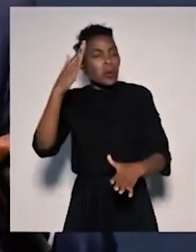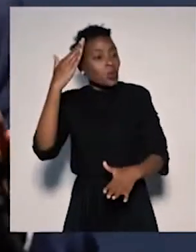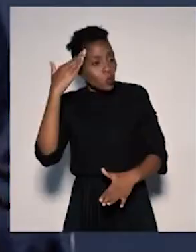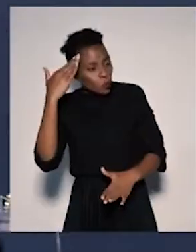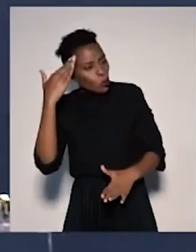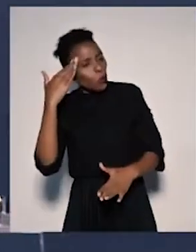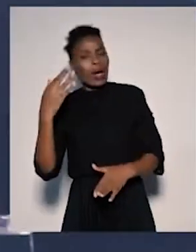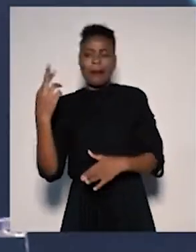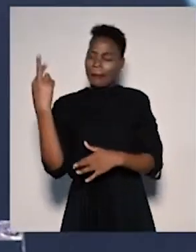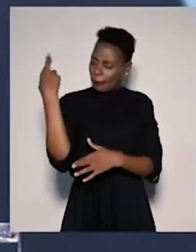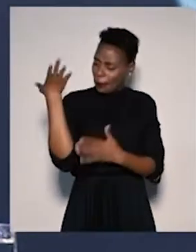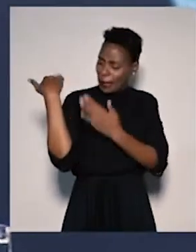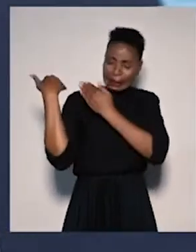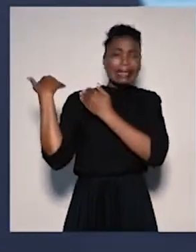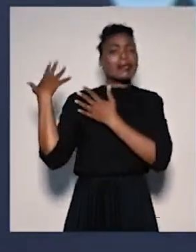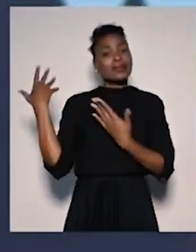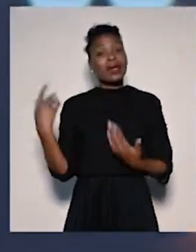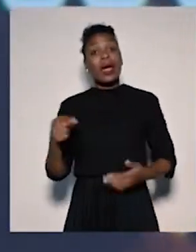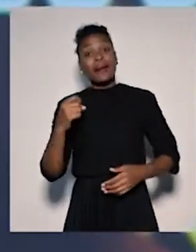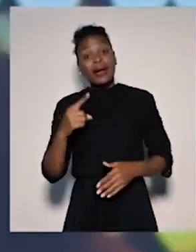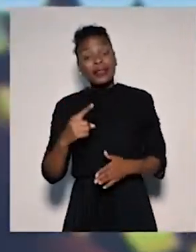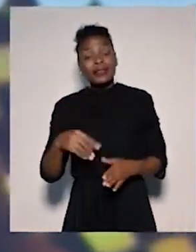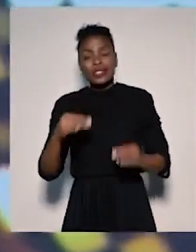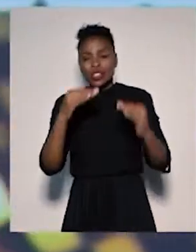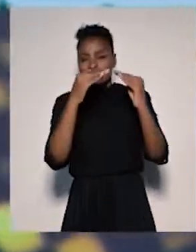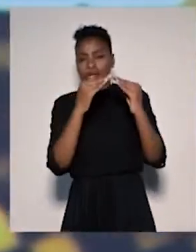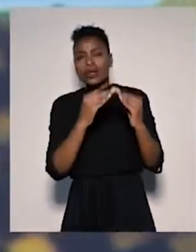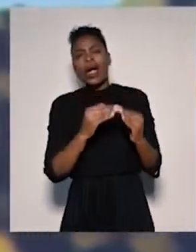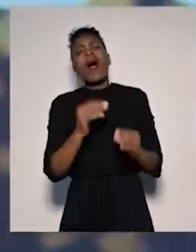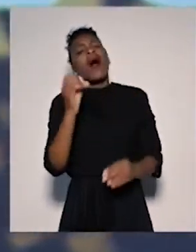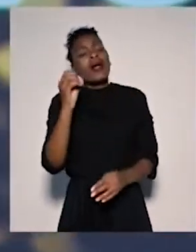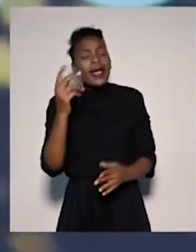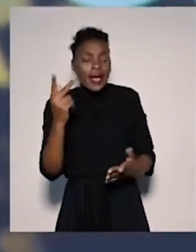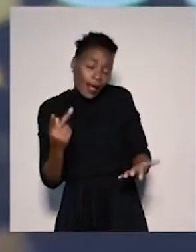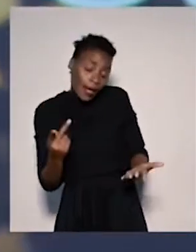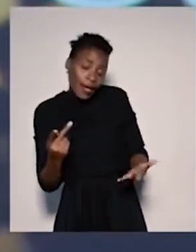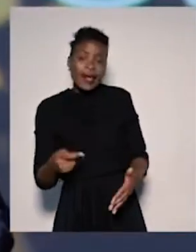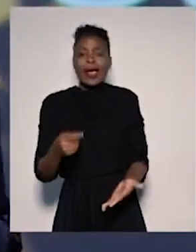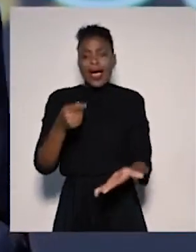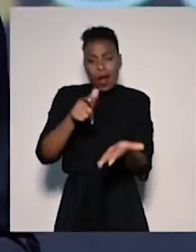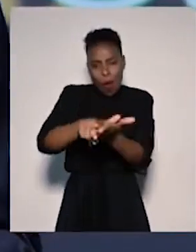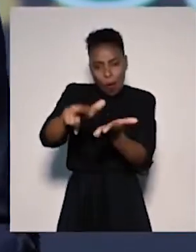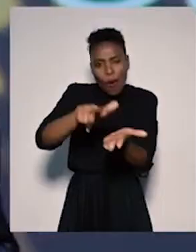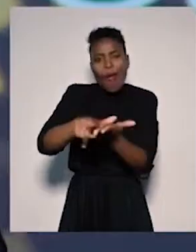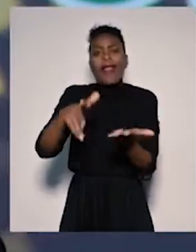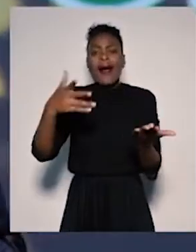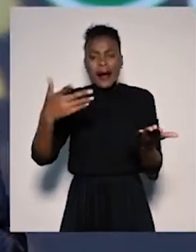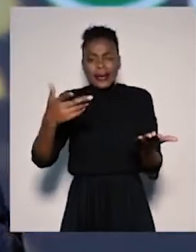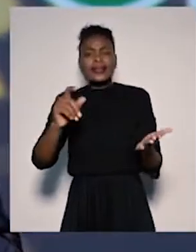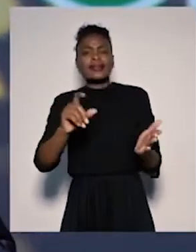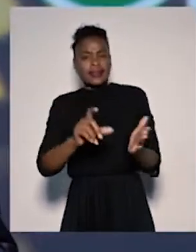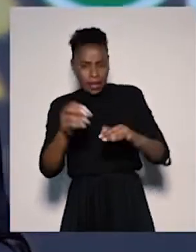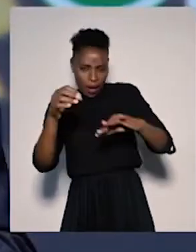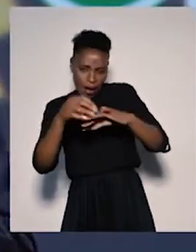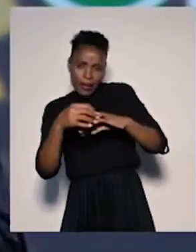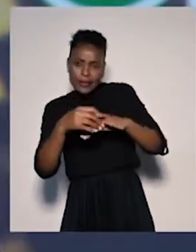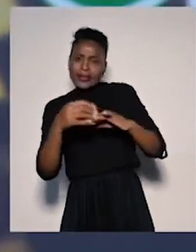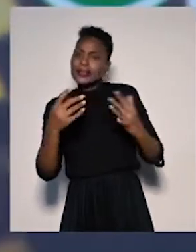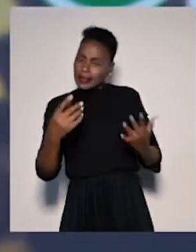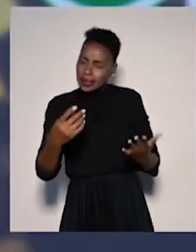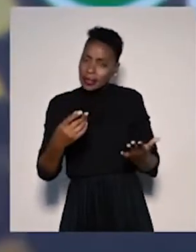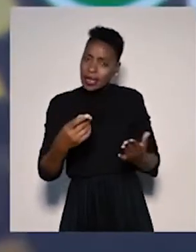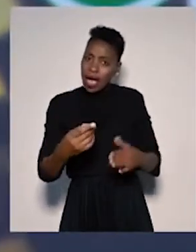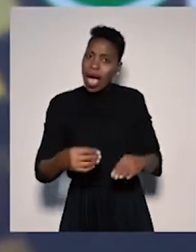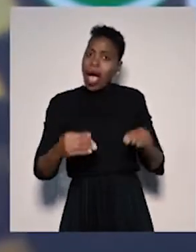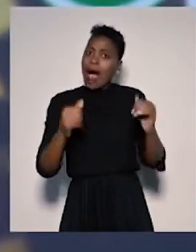recognized. See? So in our case, but once a lobola, if Basa himself got the ring, but there has to be a way. Parents